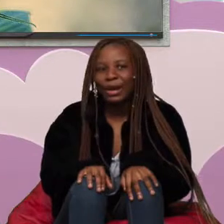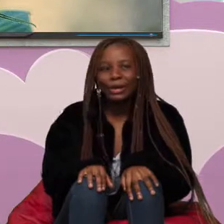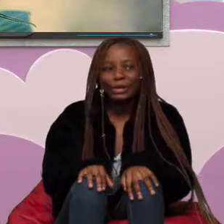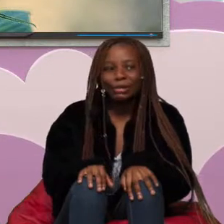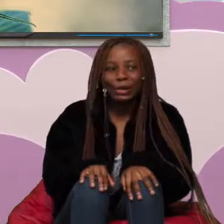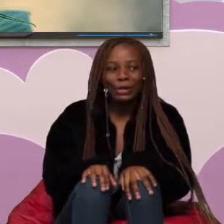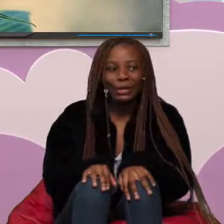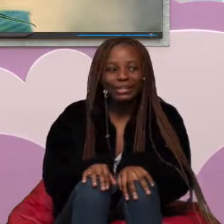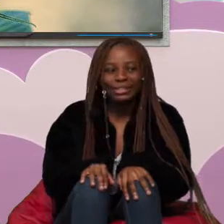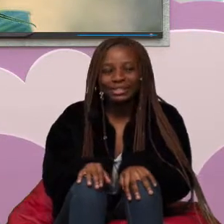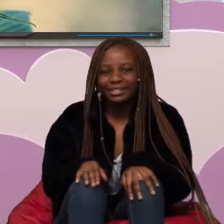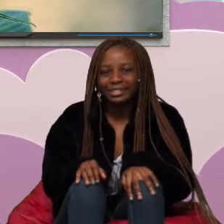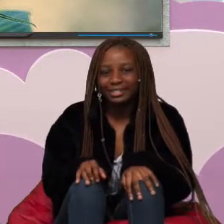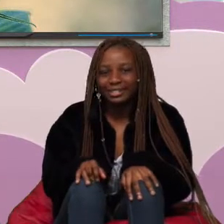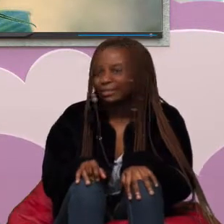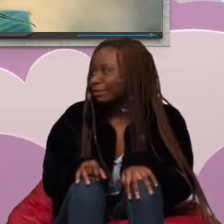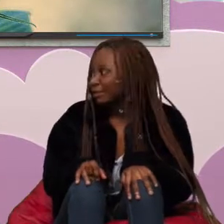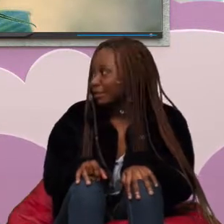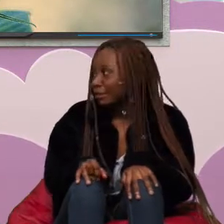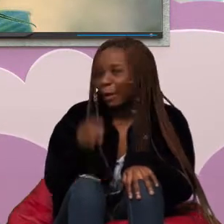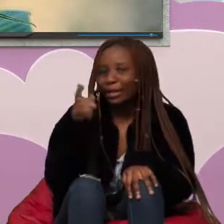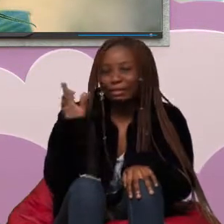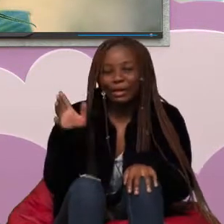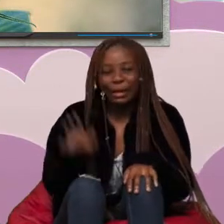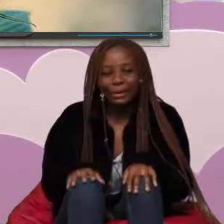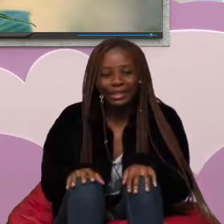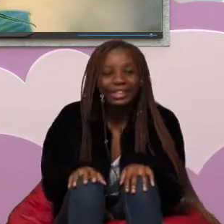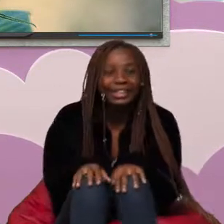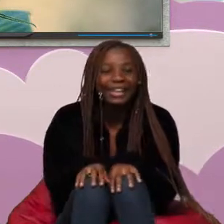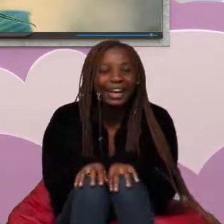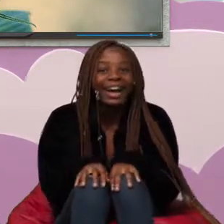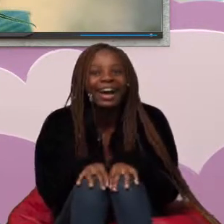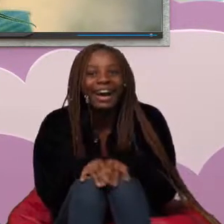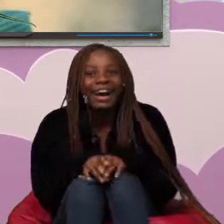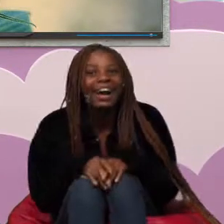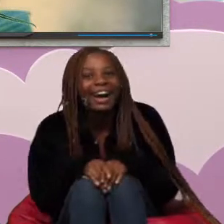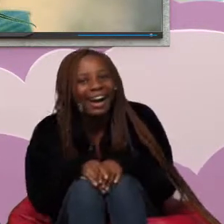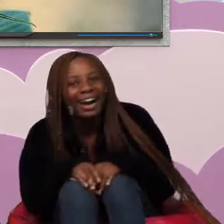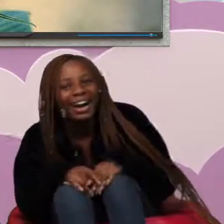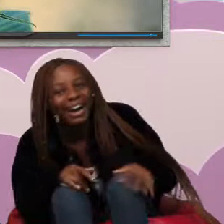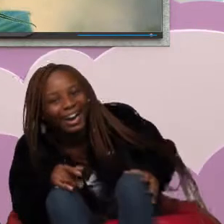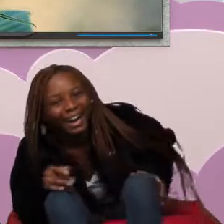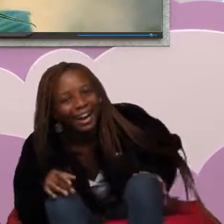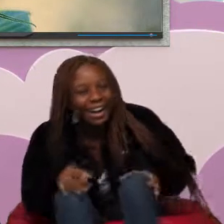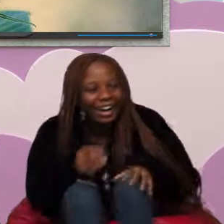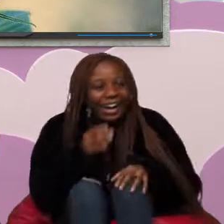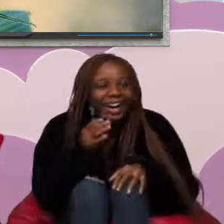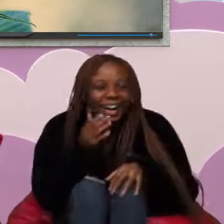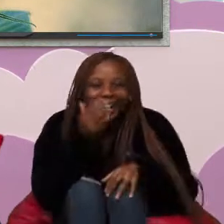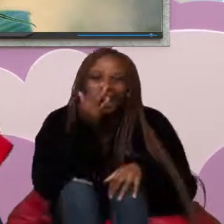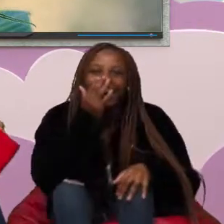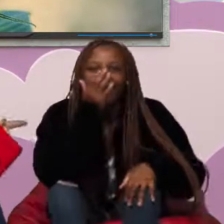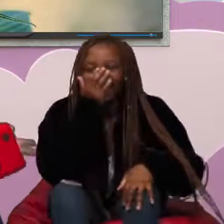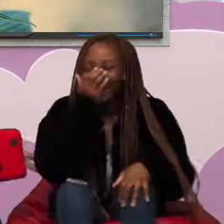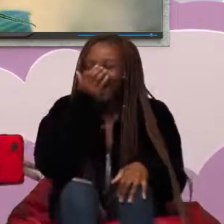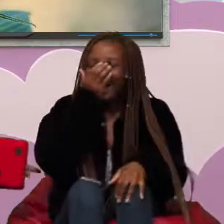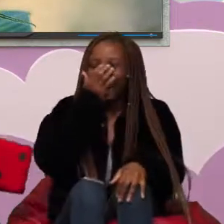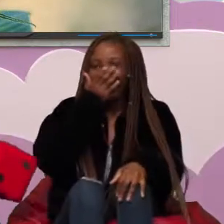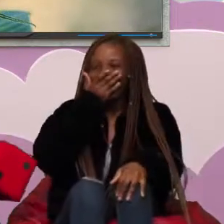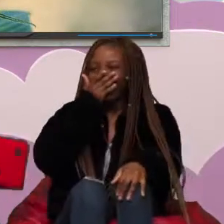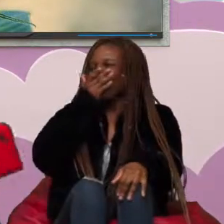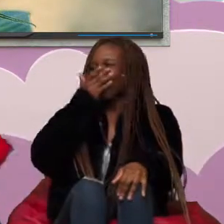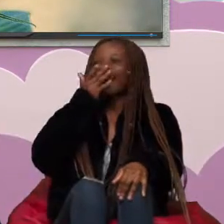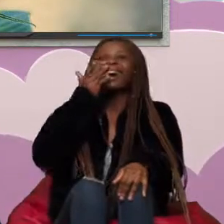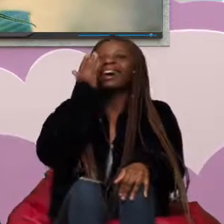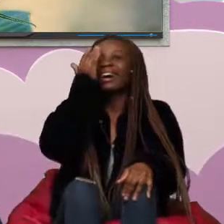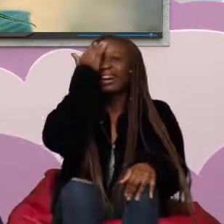What other flower? Cauliflower. What flower? Cauliflower. No, cauliflower is a vegetable. But it's close enough. It's